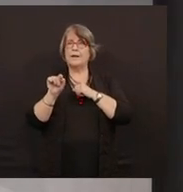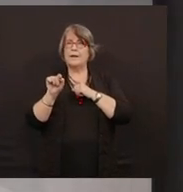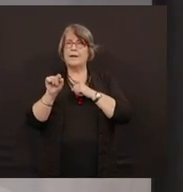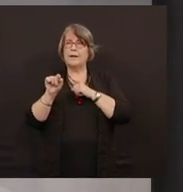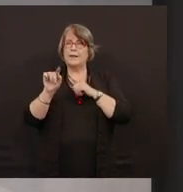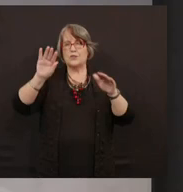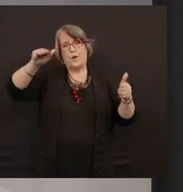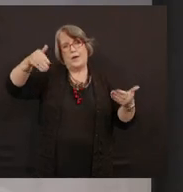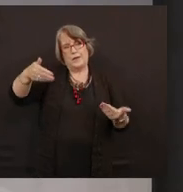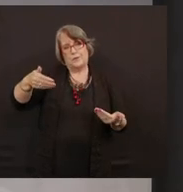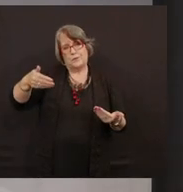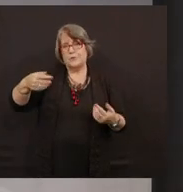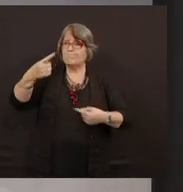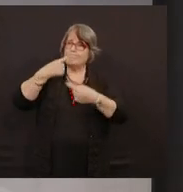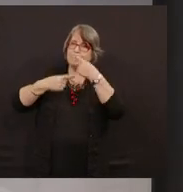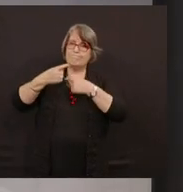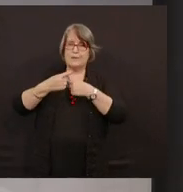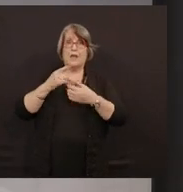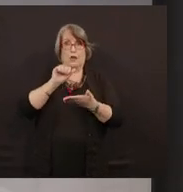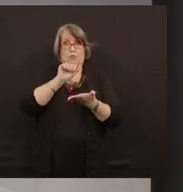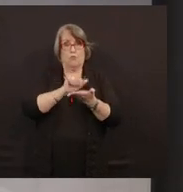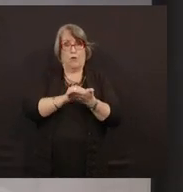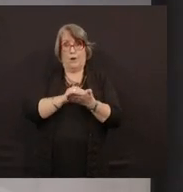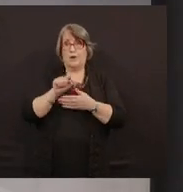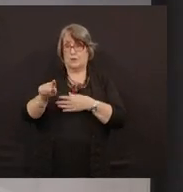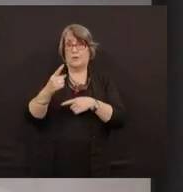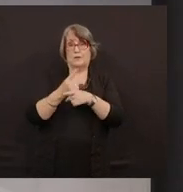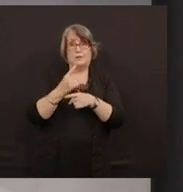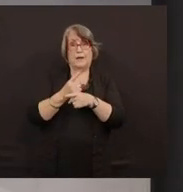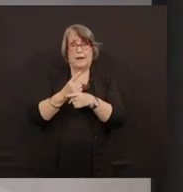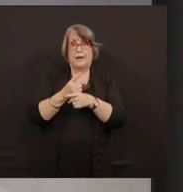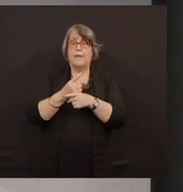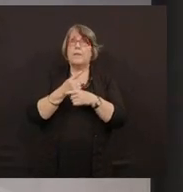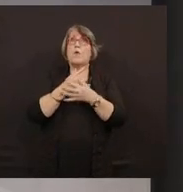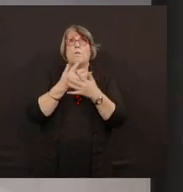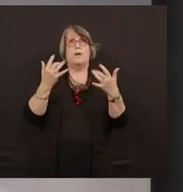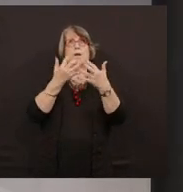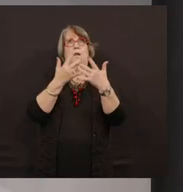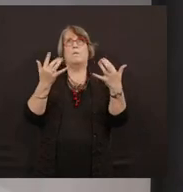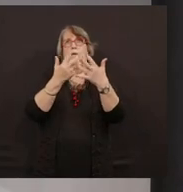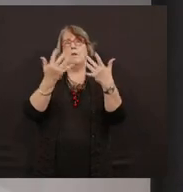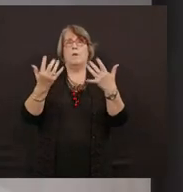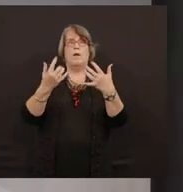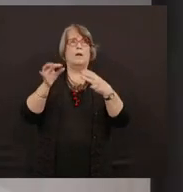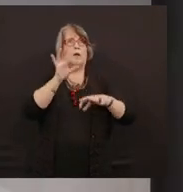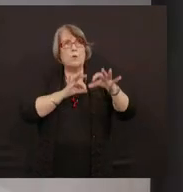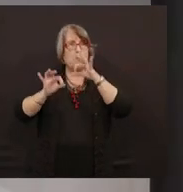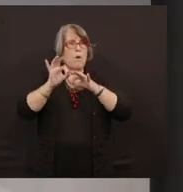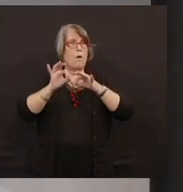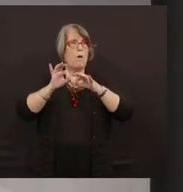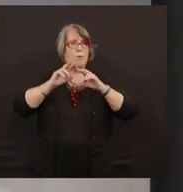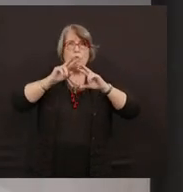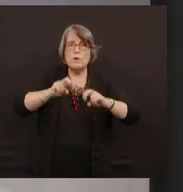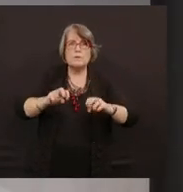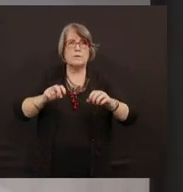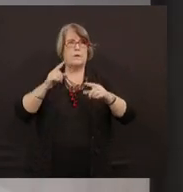who can introduce us to this. And quite rightly, Annie says, you know, there's so many inquiries, there's so many discussion